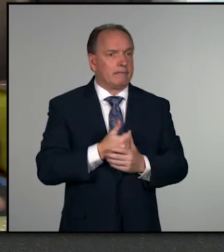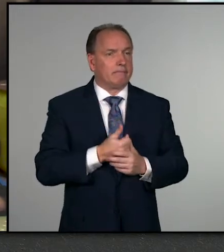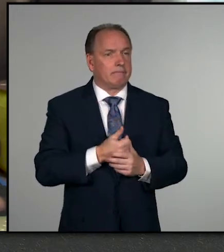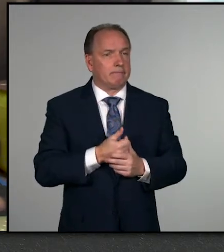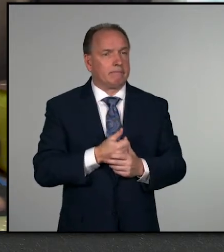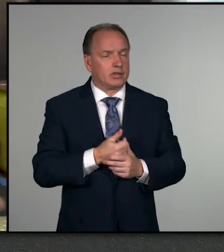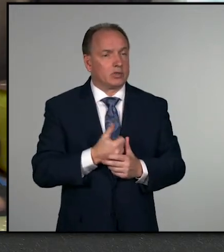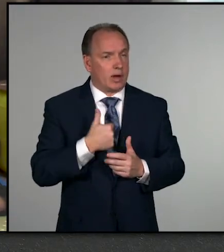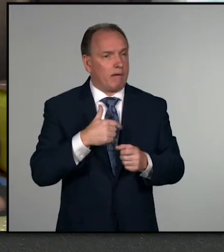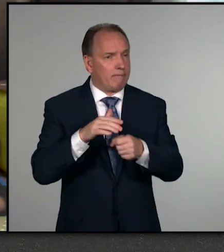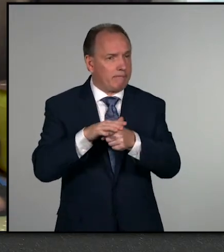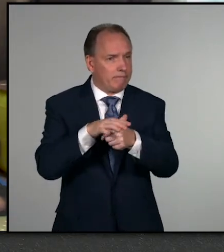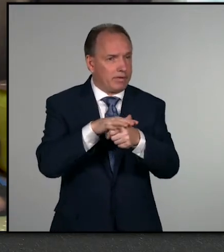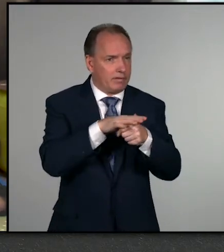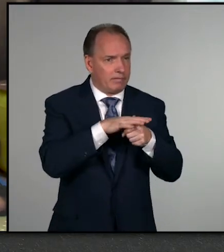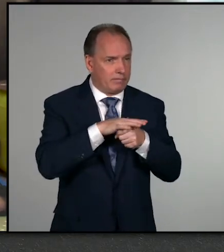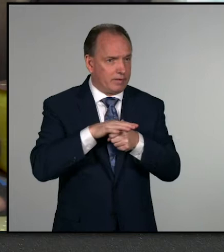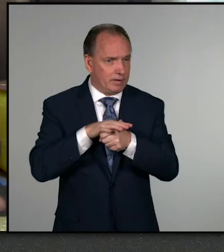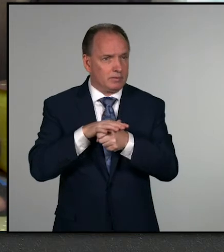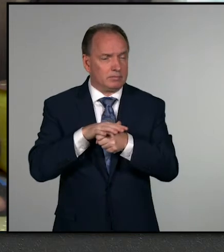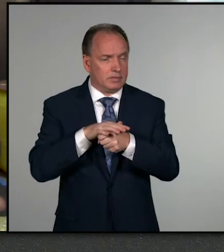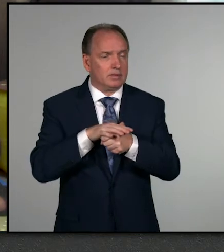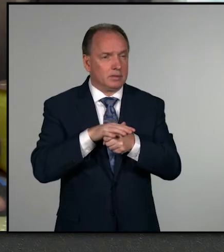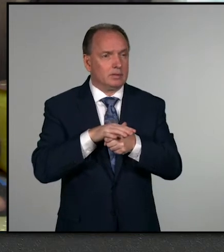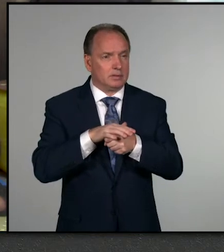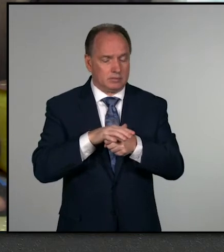I filled my eggshells